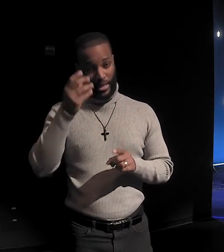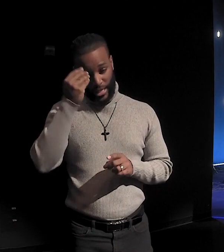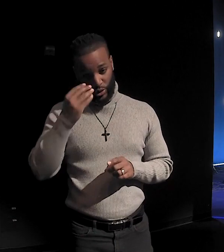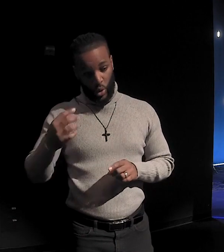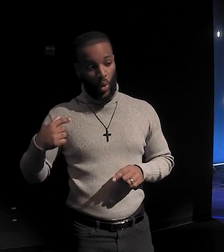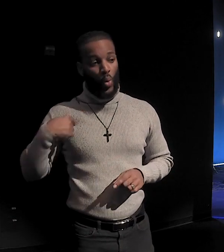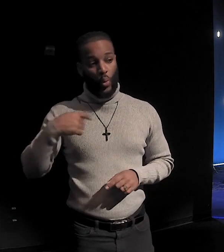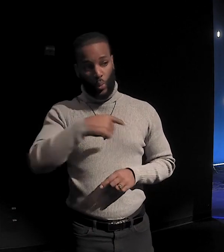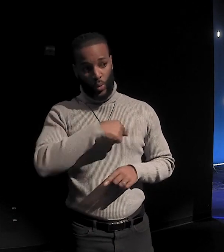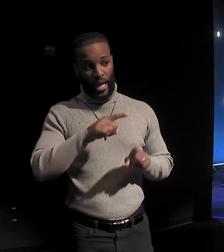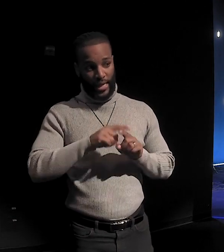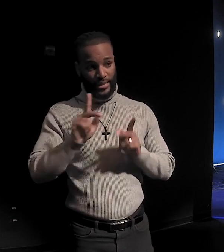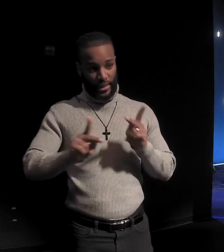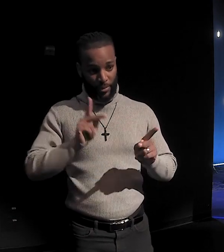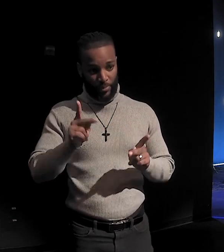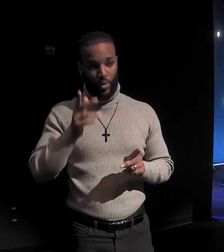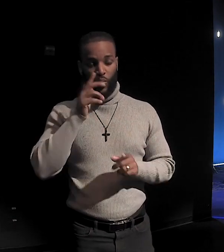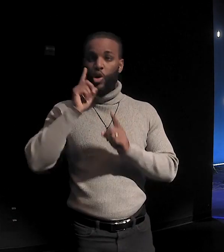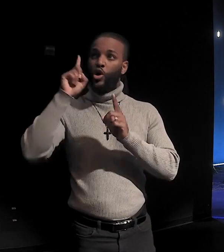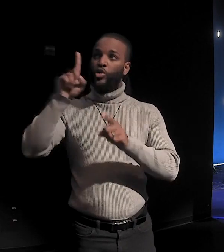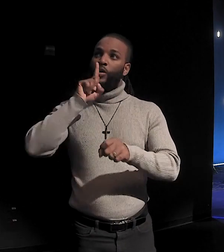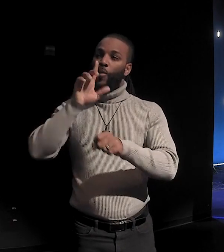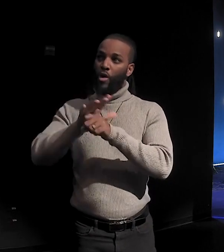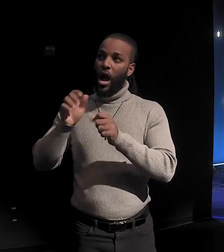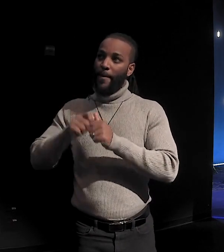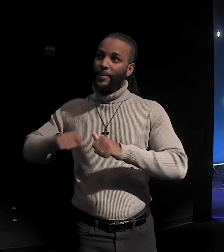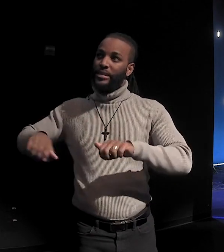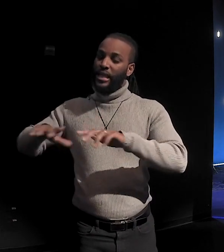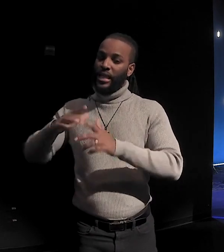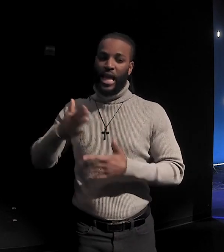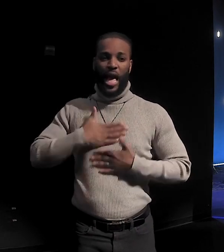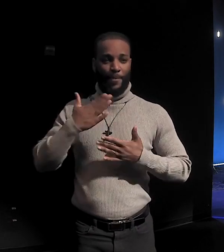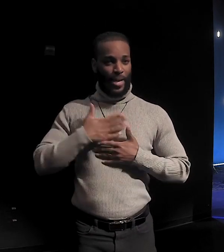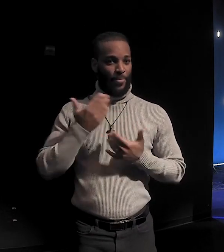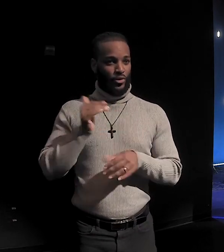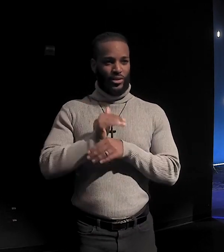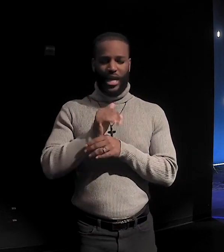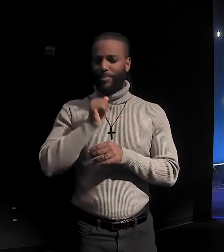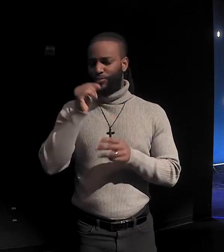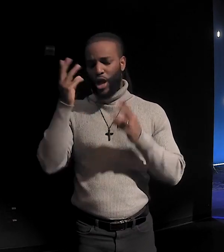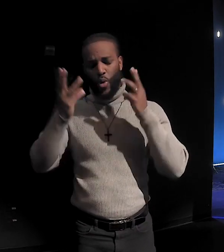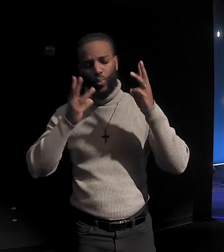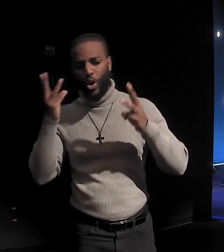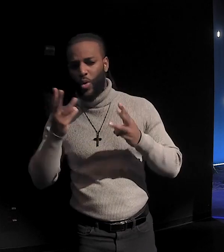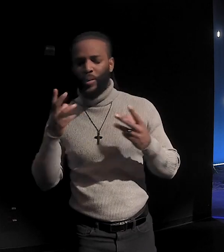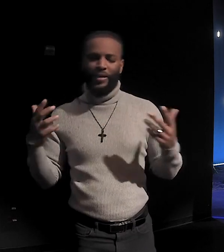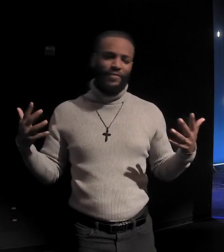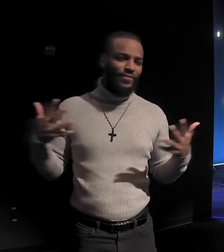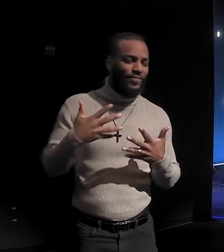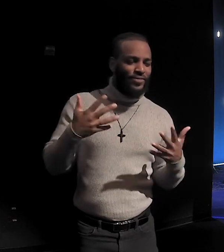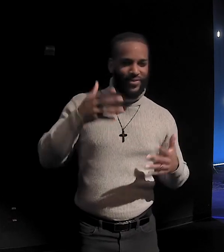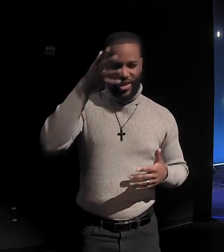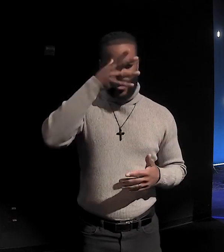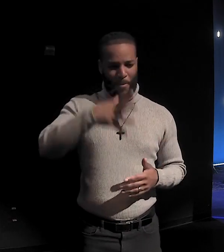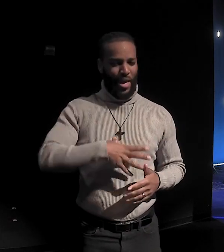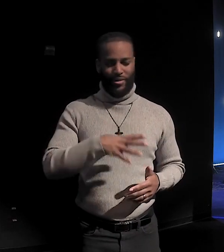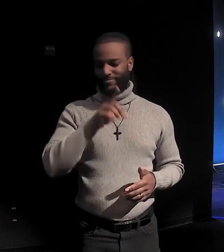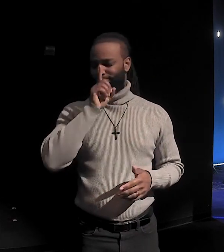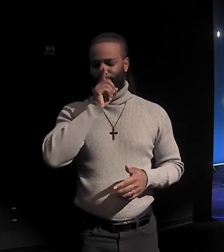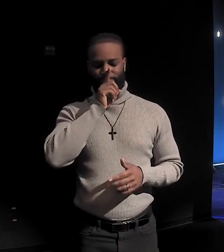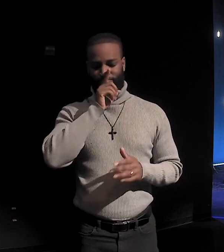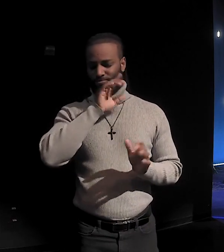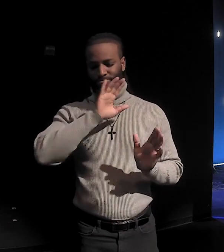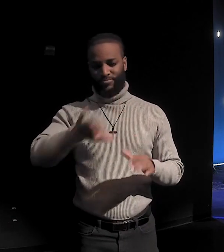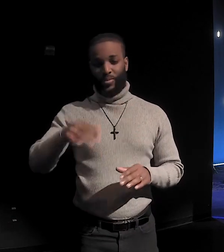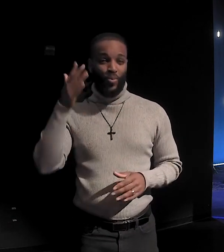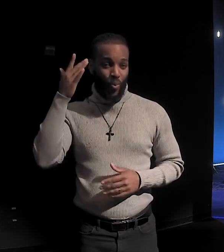we as a people will get to the promised land. And I'm happy tonight. I'm not worried about anything. I'm not fearing any man because